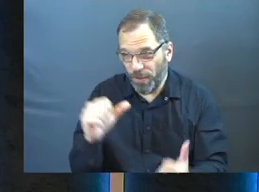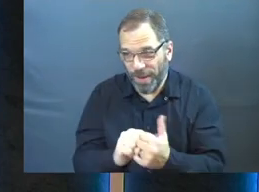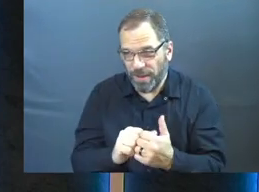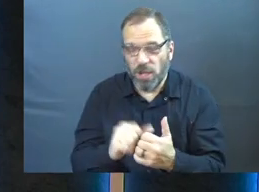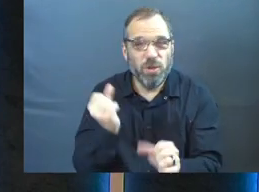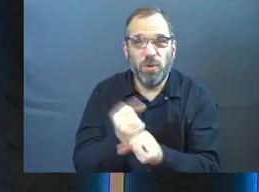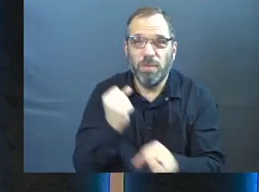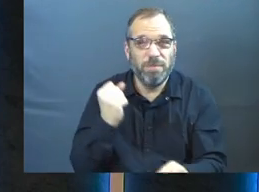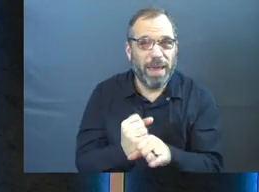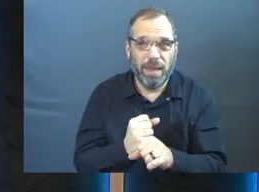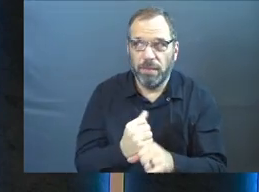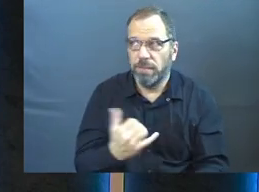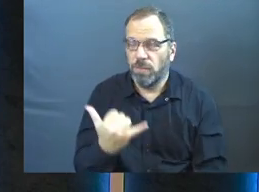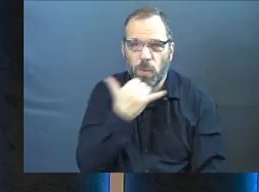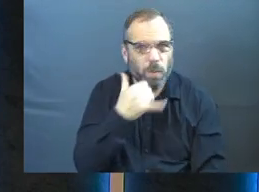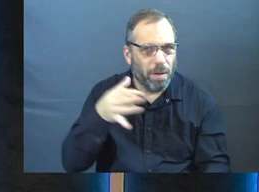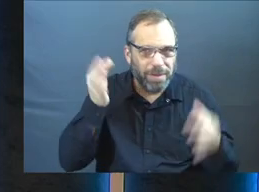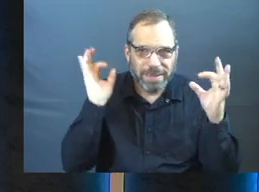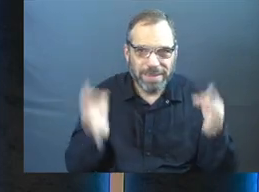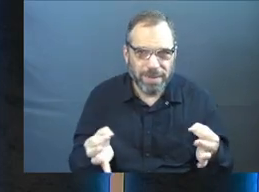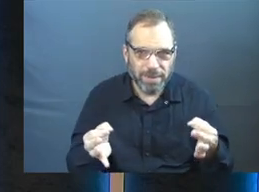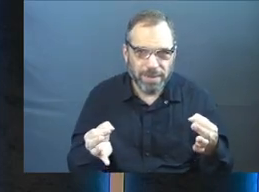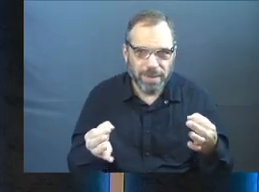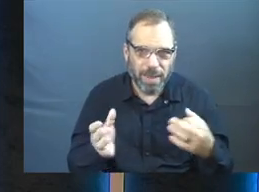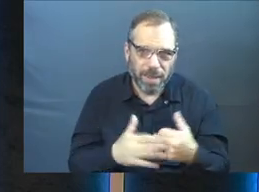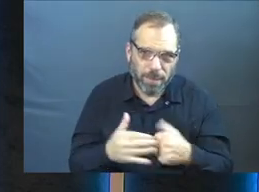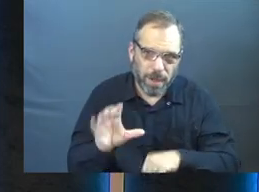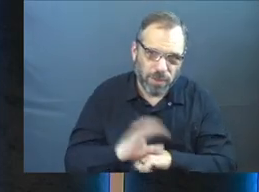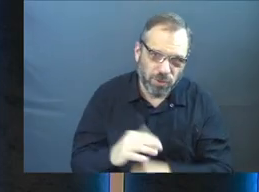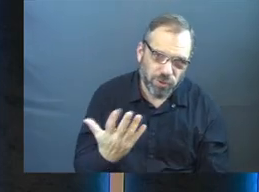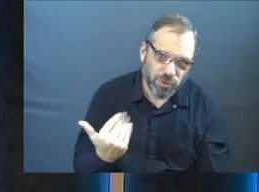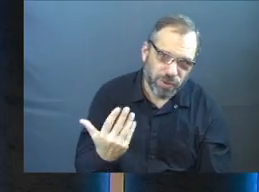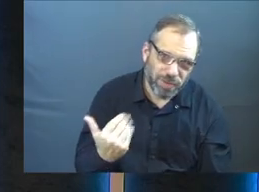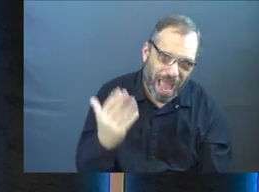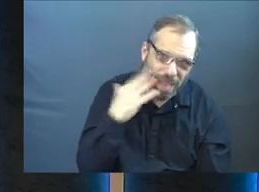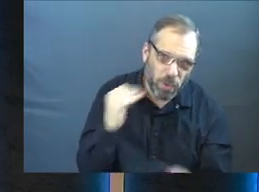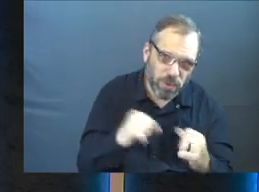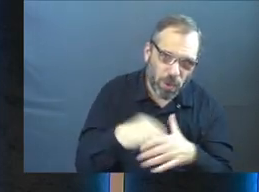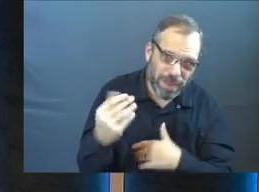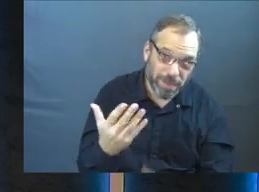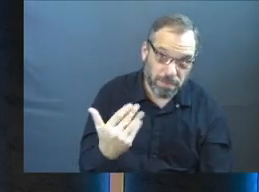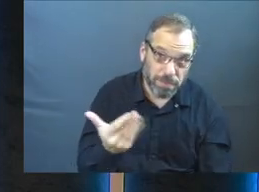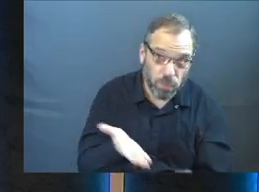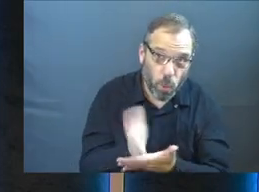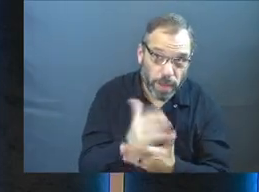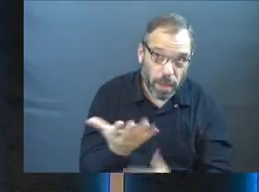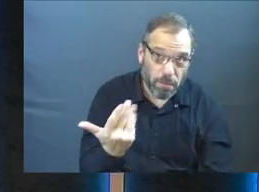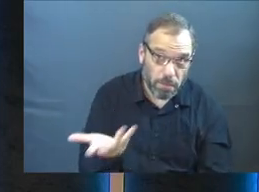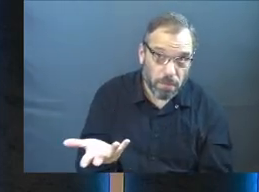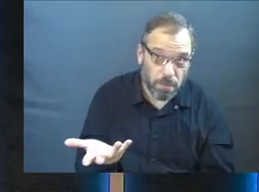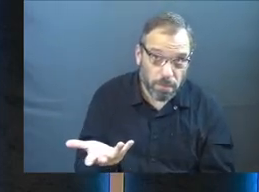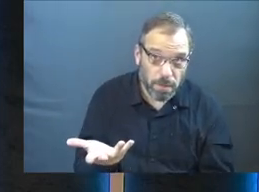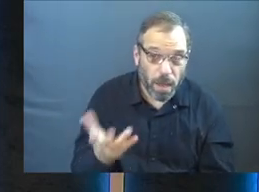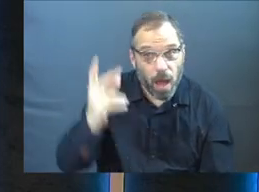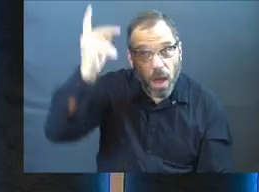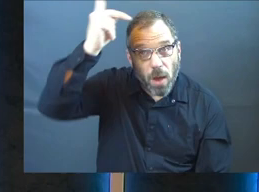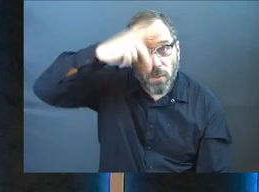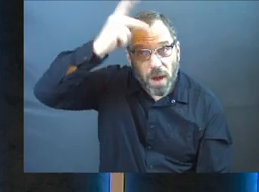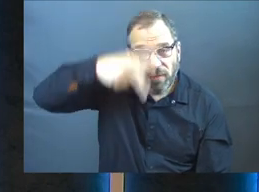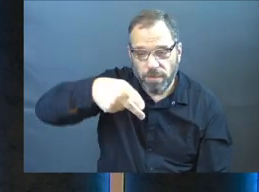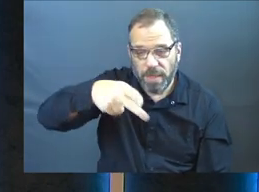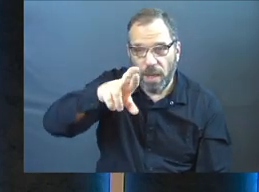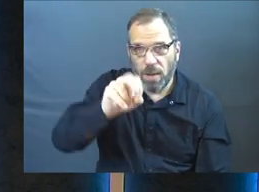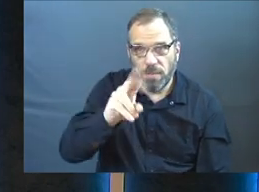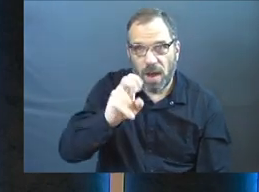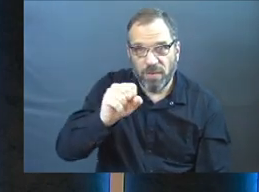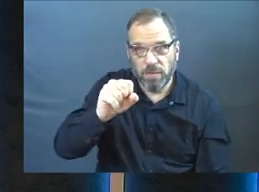the wisest decisions. Come on, second service. I know it's cold. You all right? Proverbs